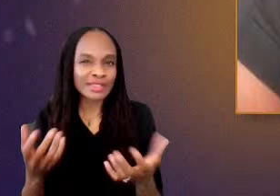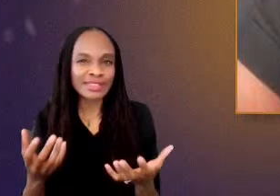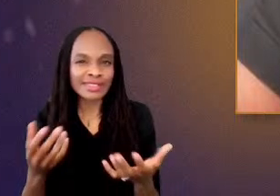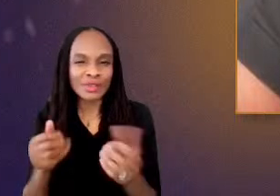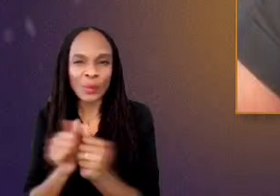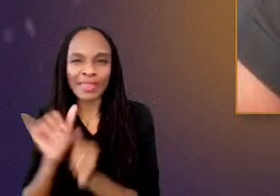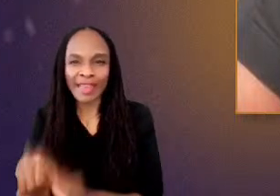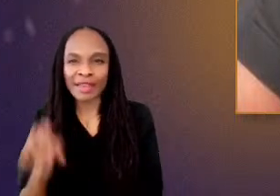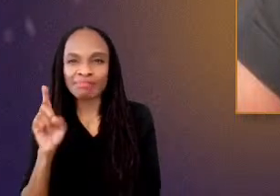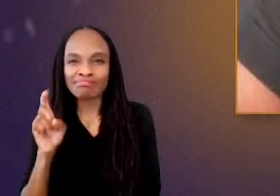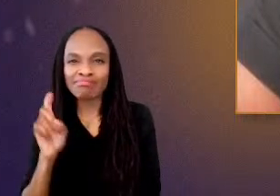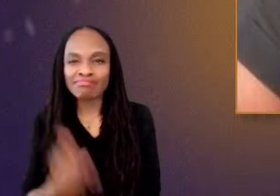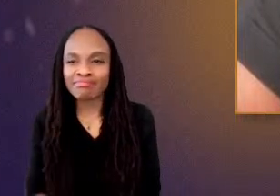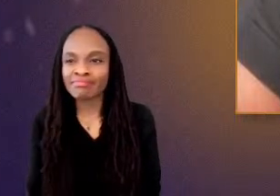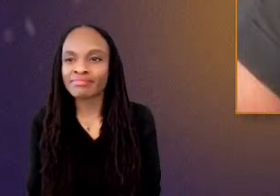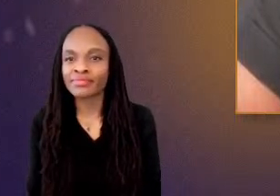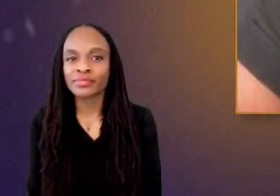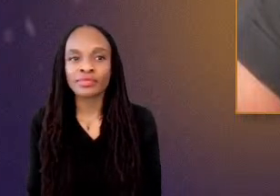that.